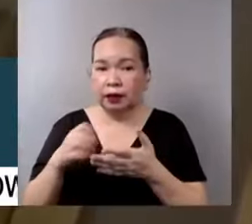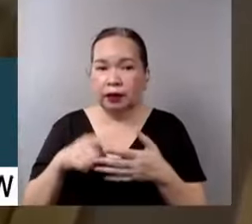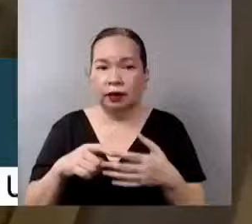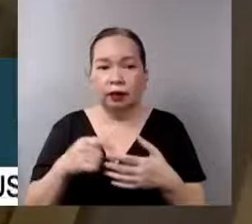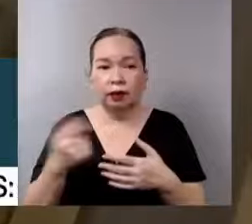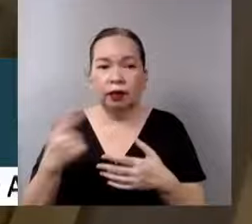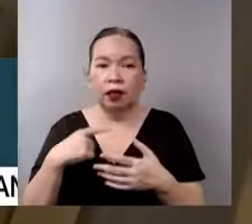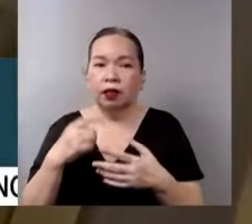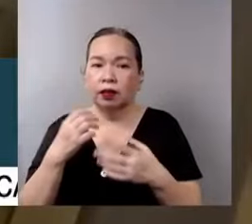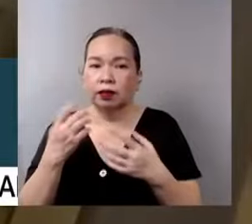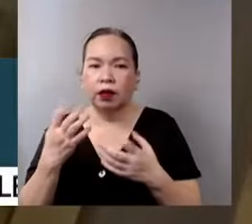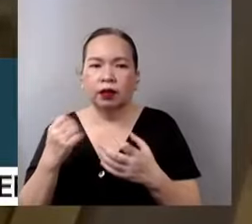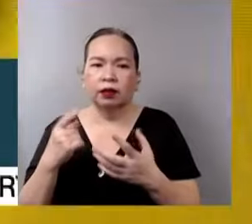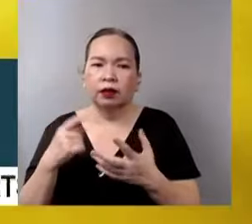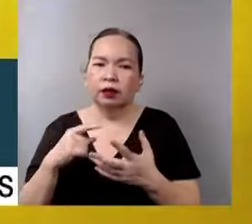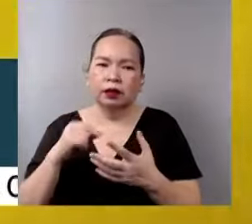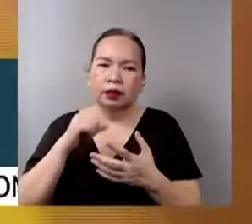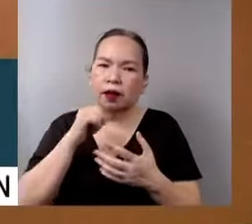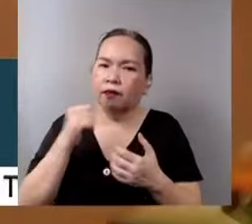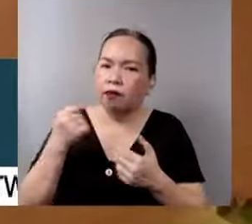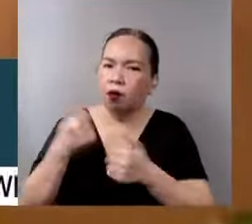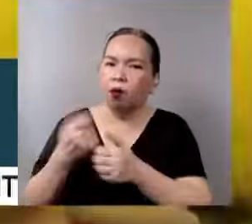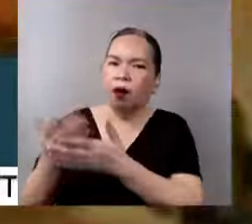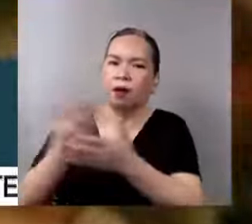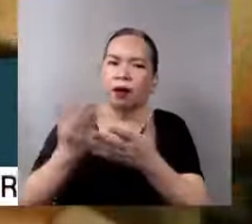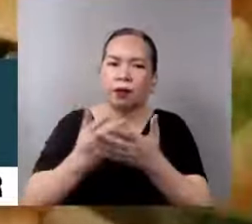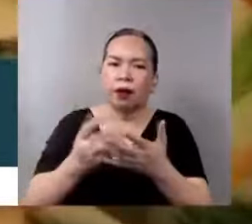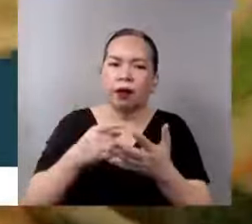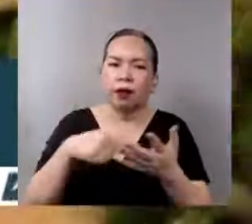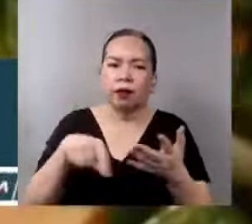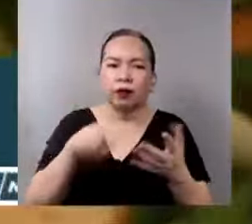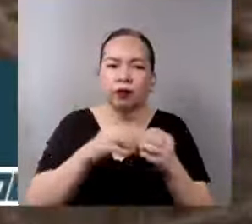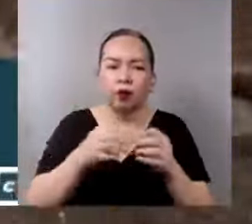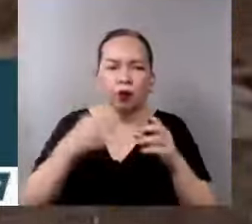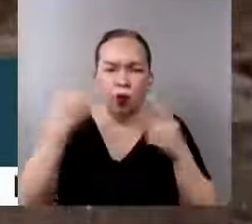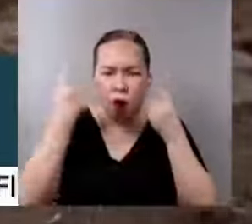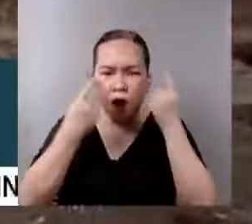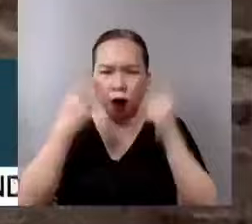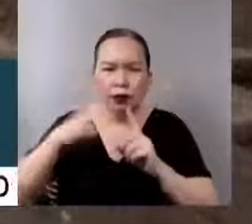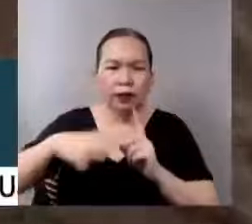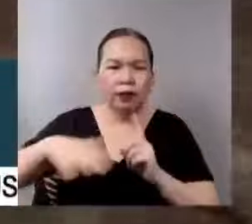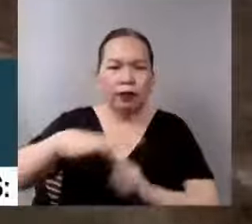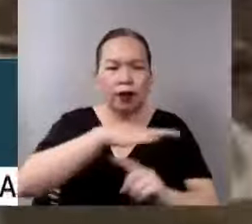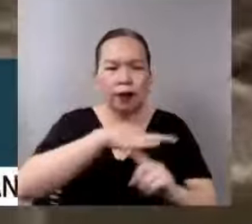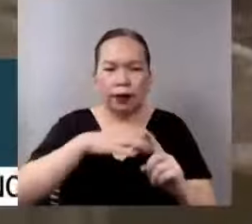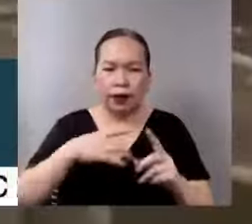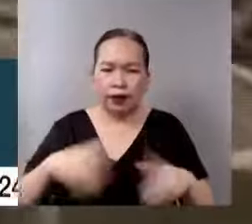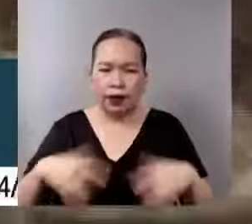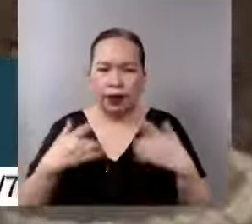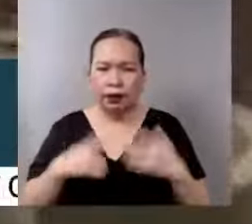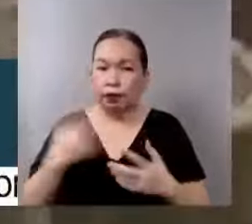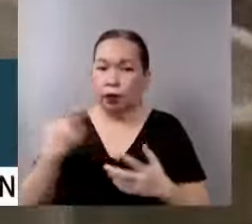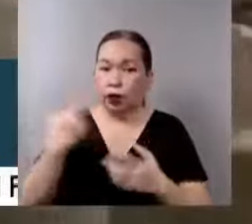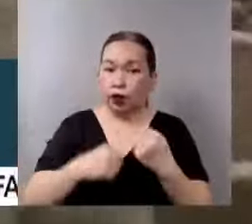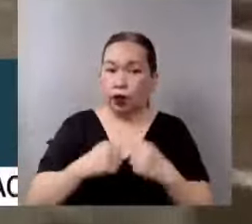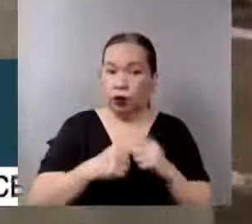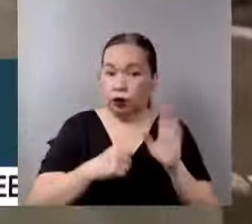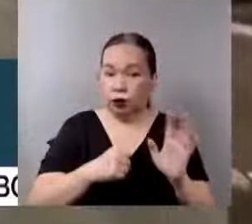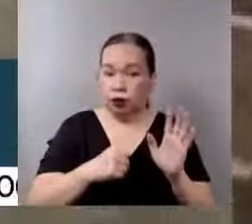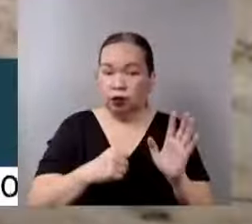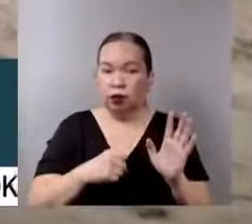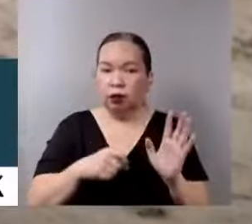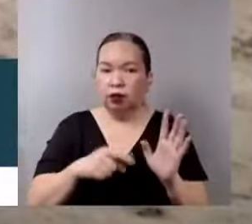escape a consumer-driven society or lead a more environmentally friendly life. 3 years ago, Laszlo Kamenci moved